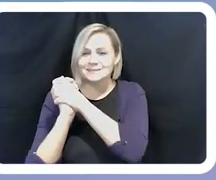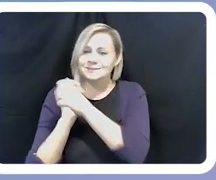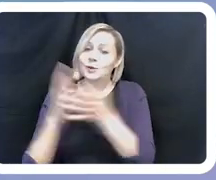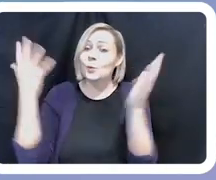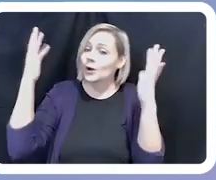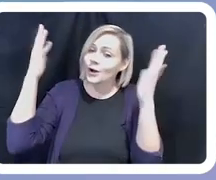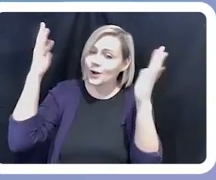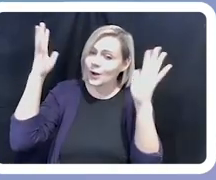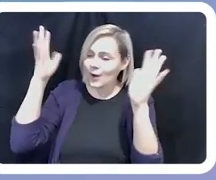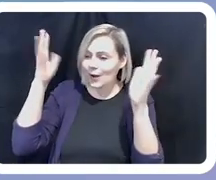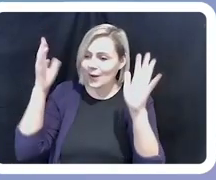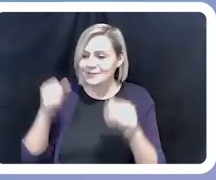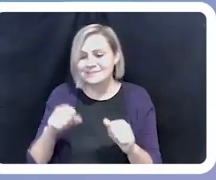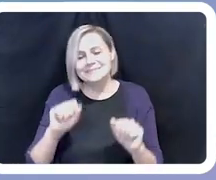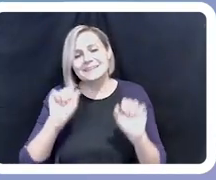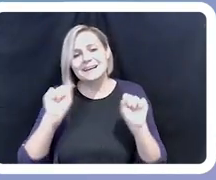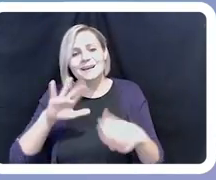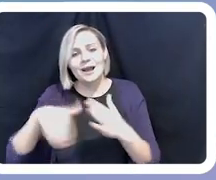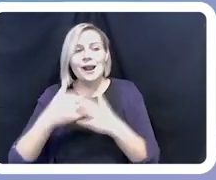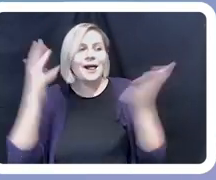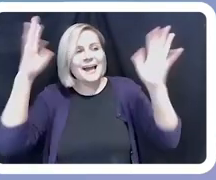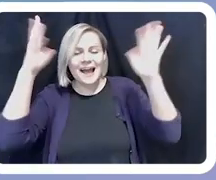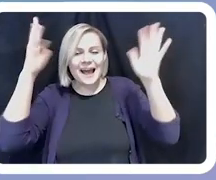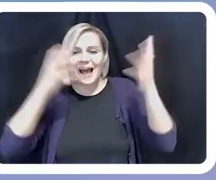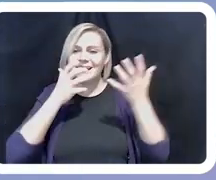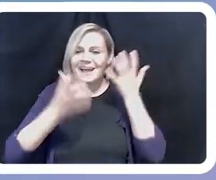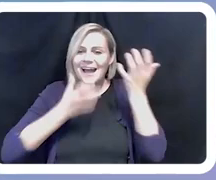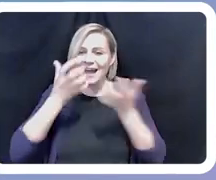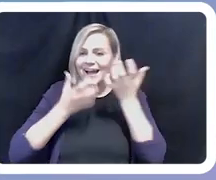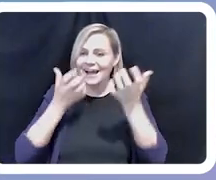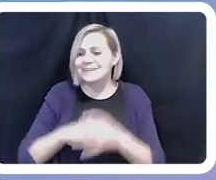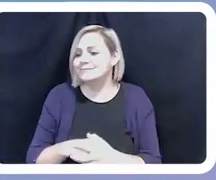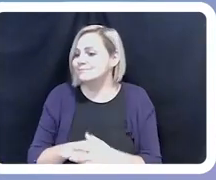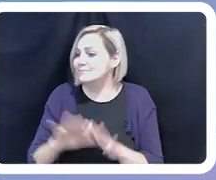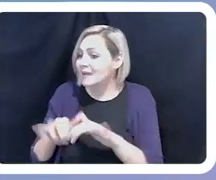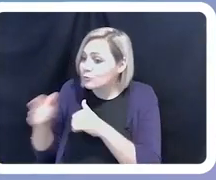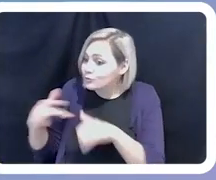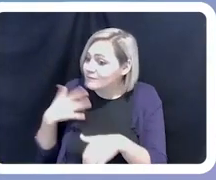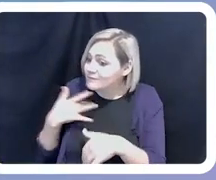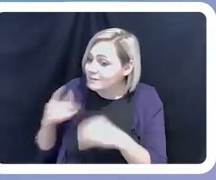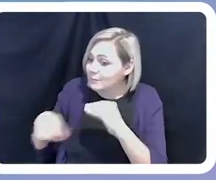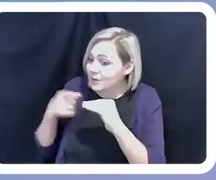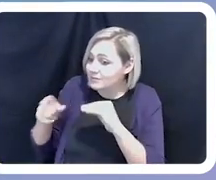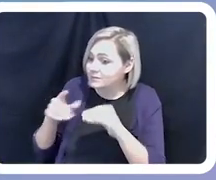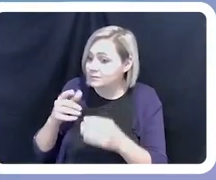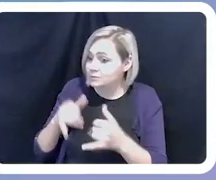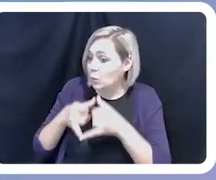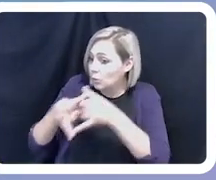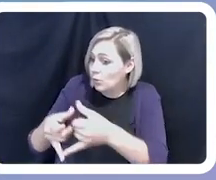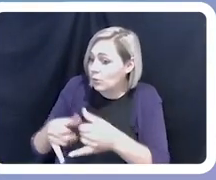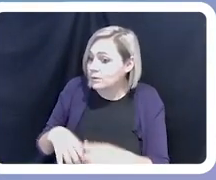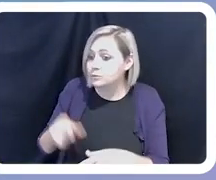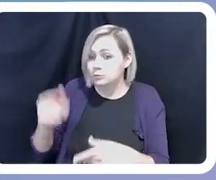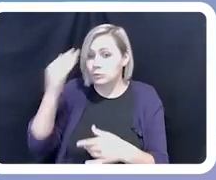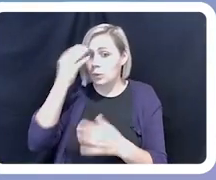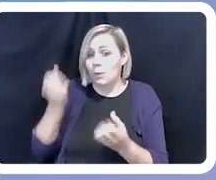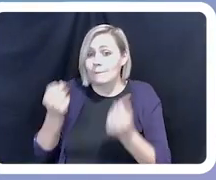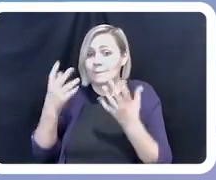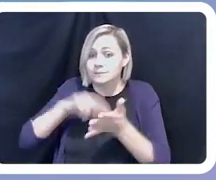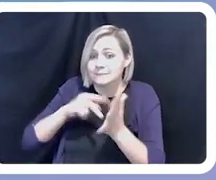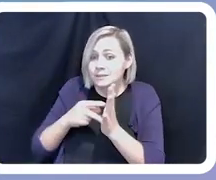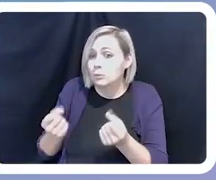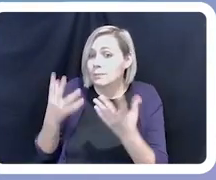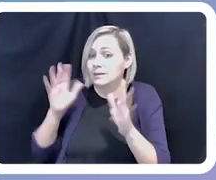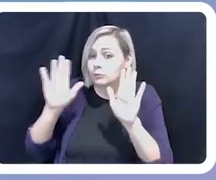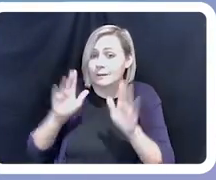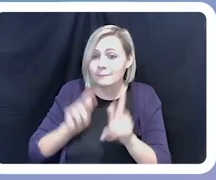Woo! Yay! We can all cheer really loud! Kaylee, how do you feel to be with this award? I mean, you know how much it means, and so many